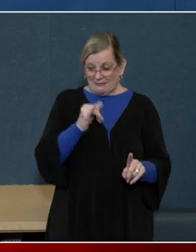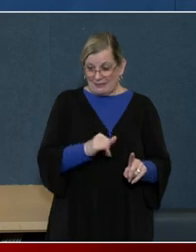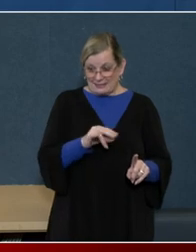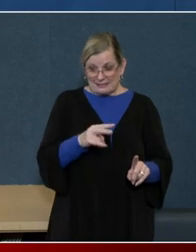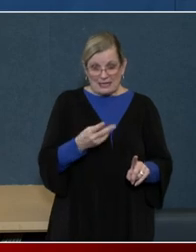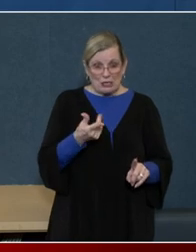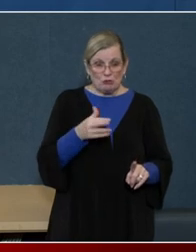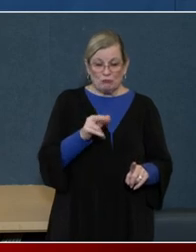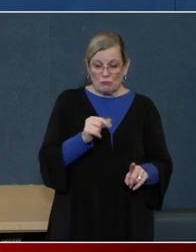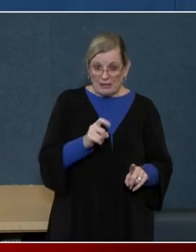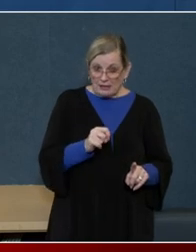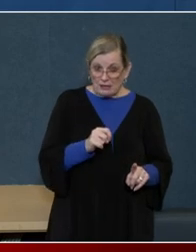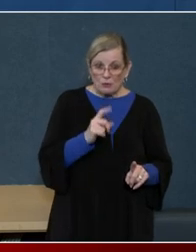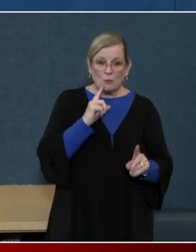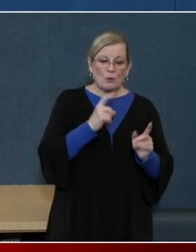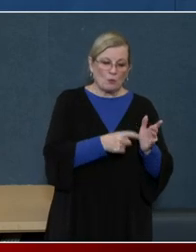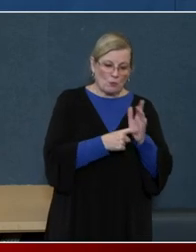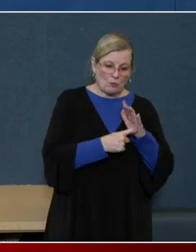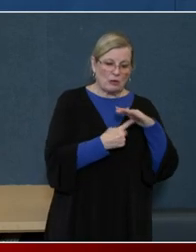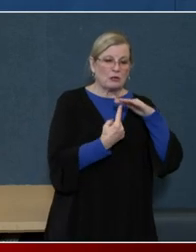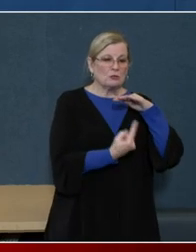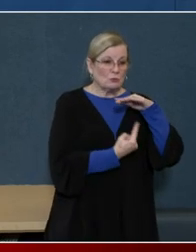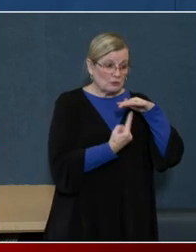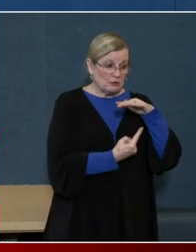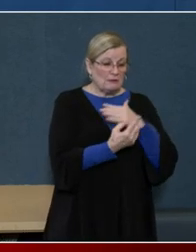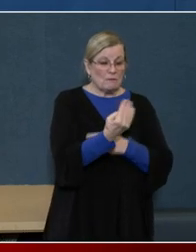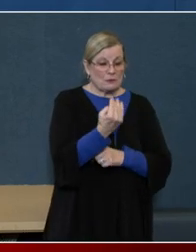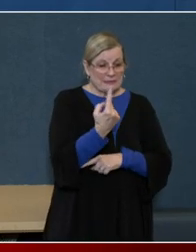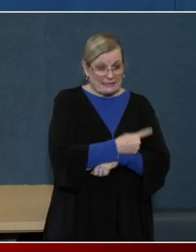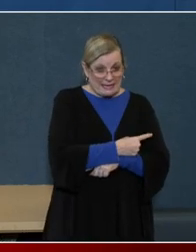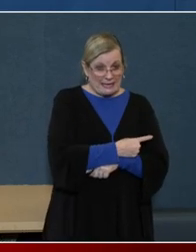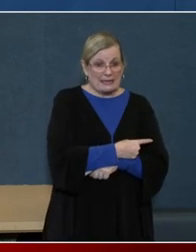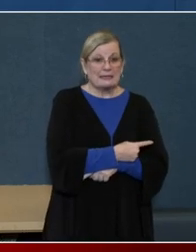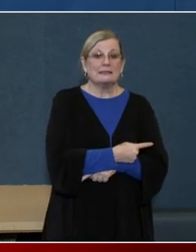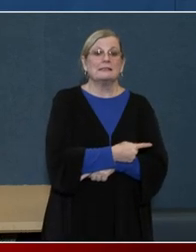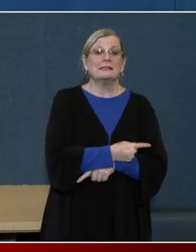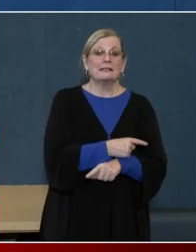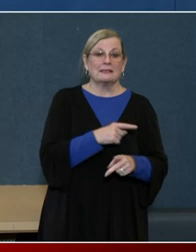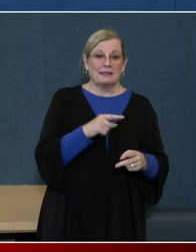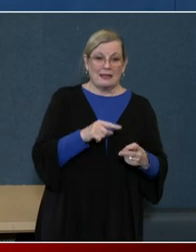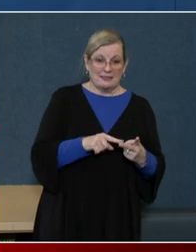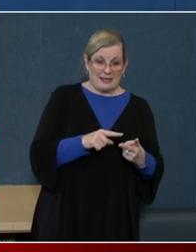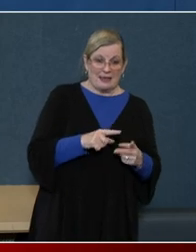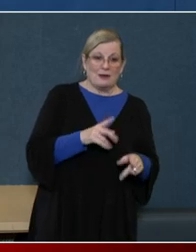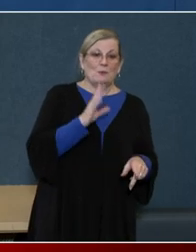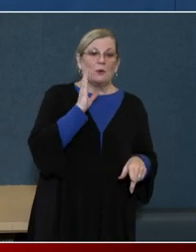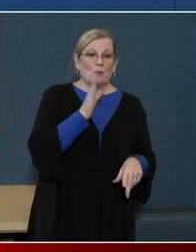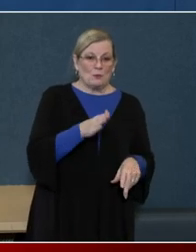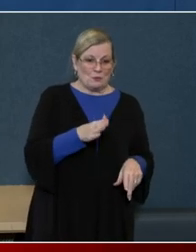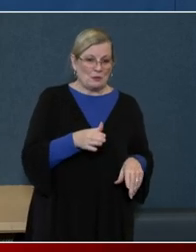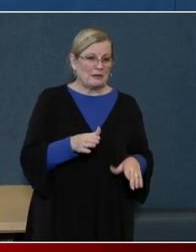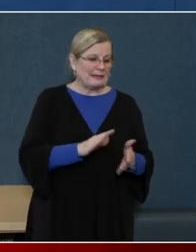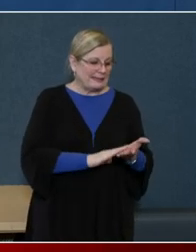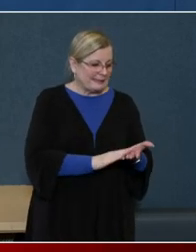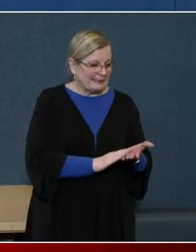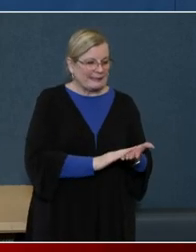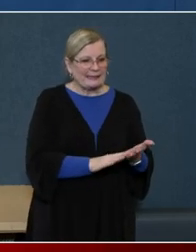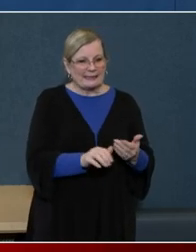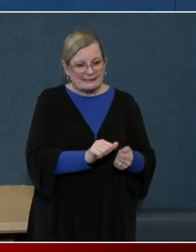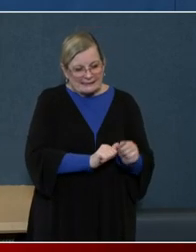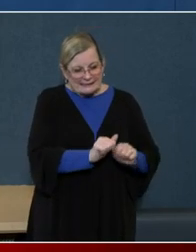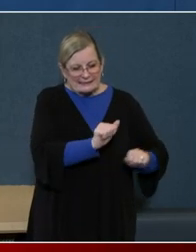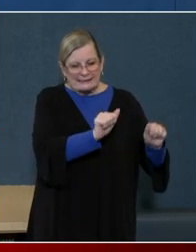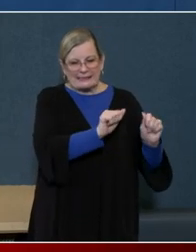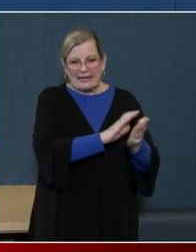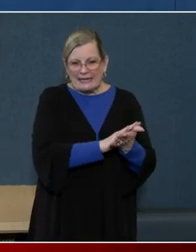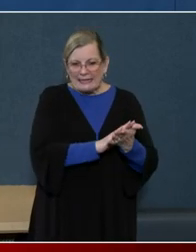to self-quarantine for 14 days, and then we'll follow our cleaning protocols and sanitation and disinfection.